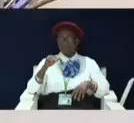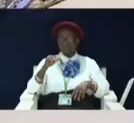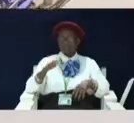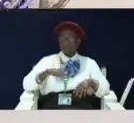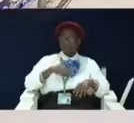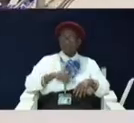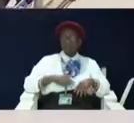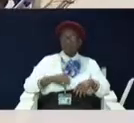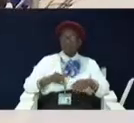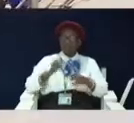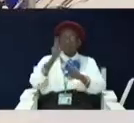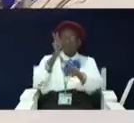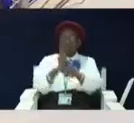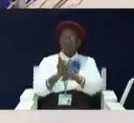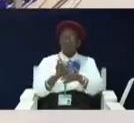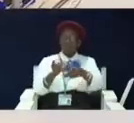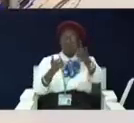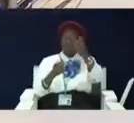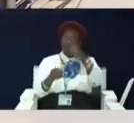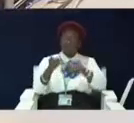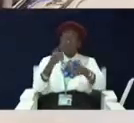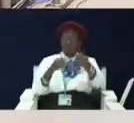keep coming.